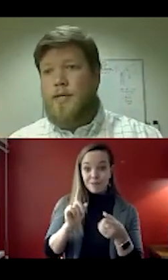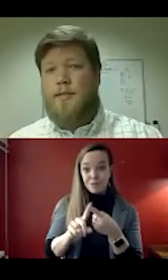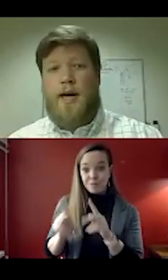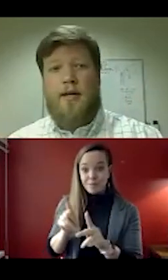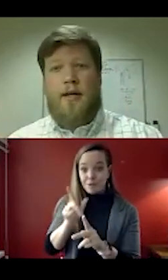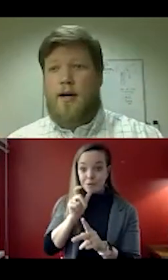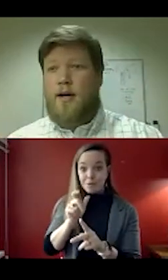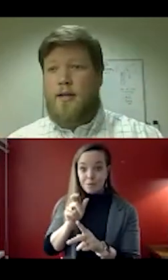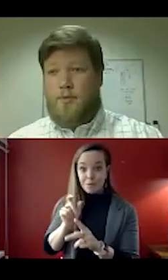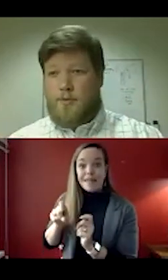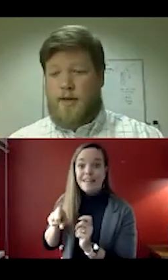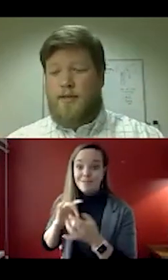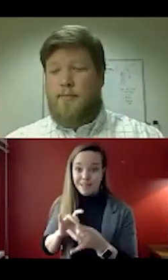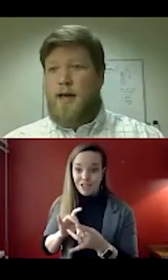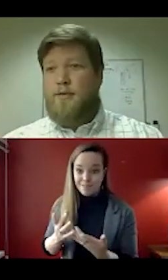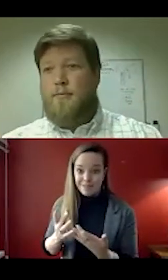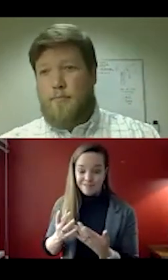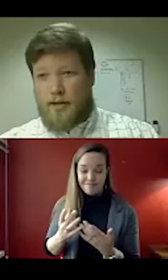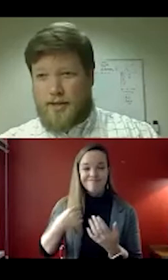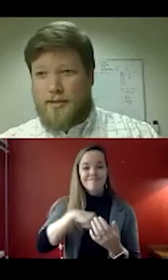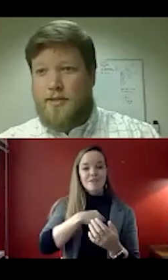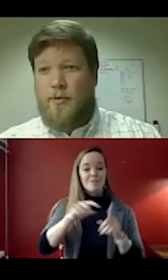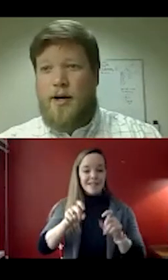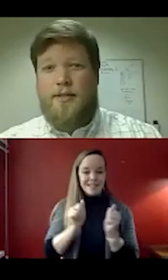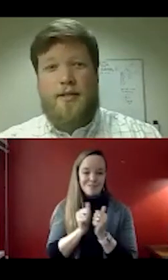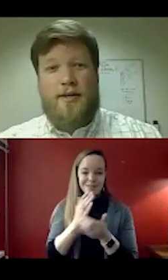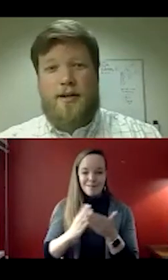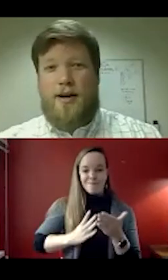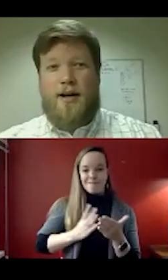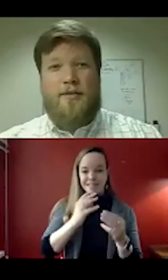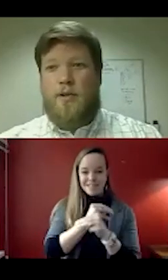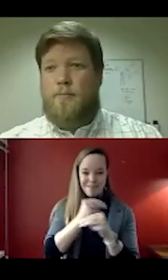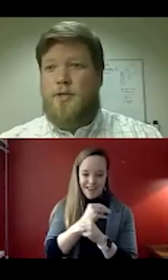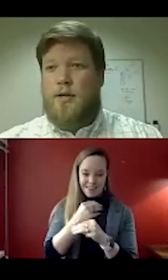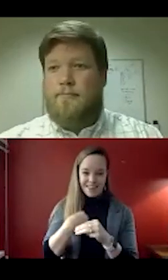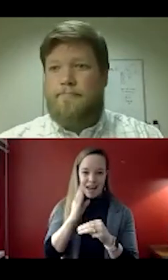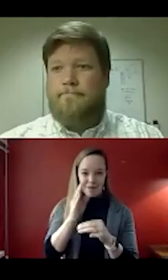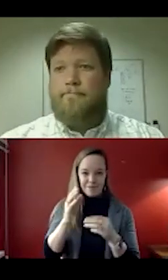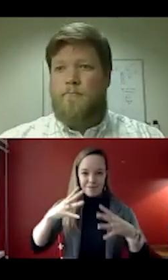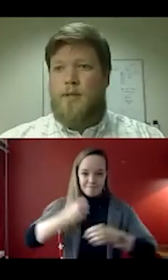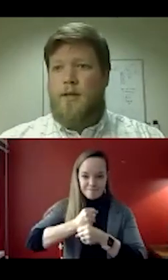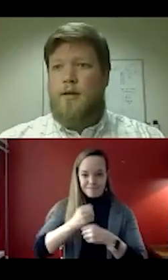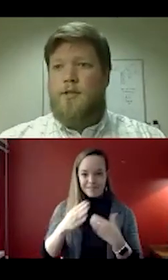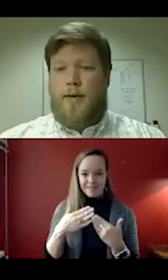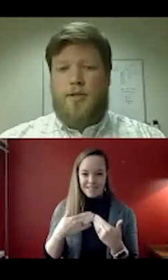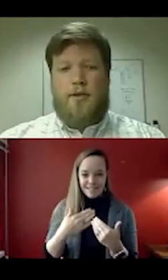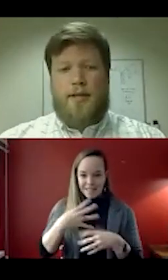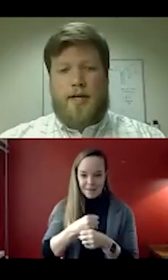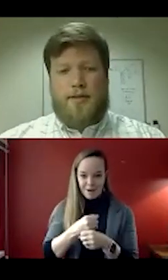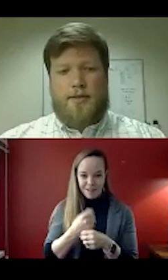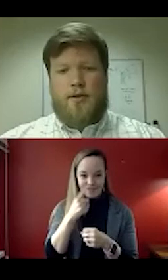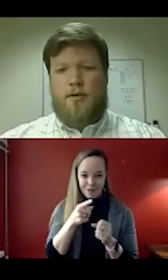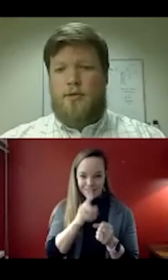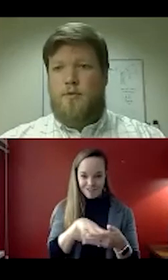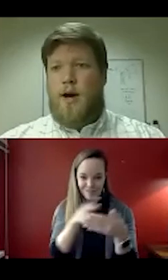we test that is through some fancy math, but easily summarized on the following bar chart. So imagine on your